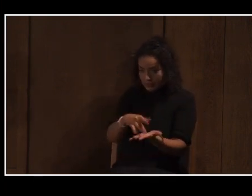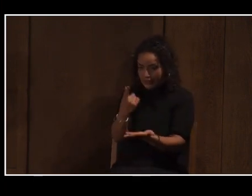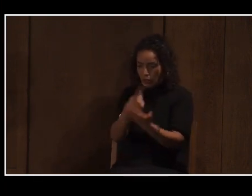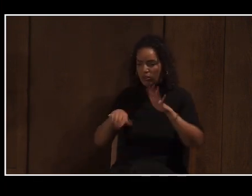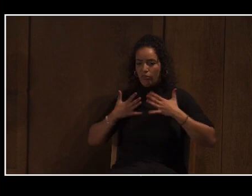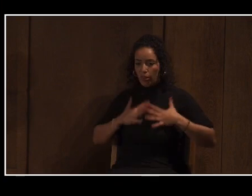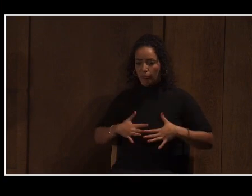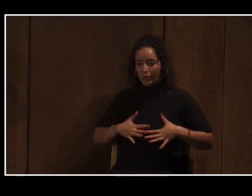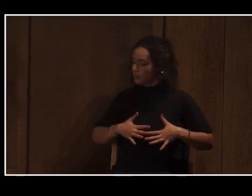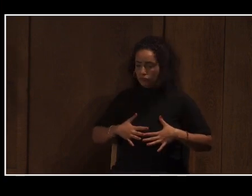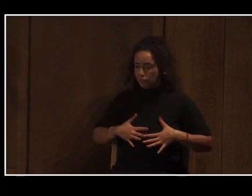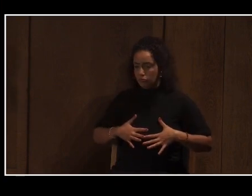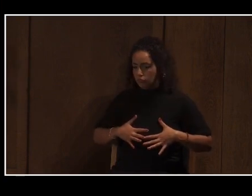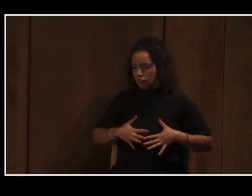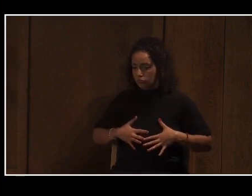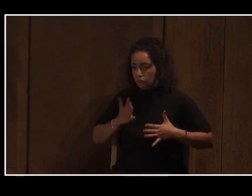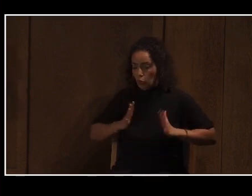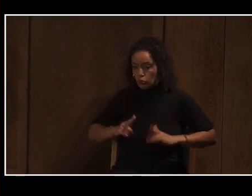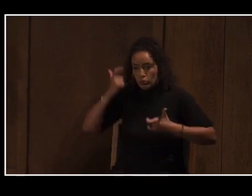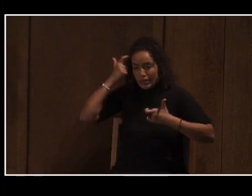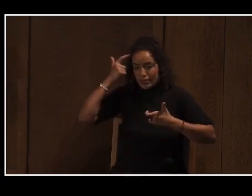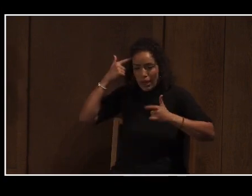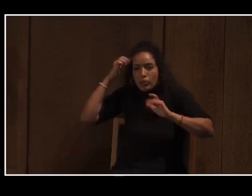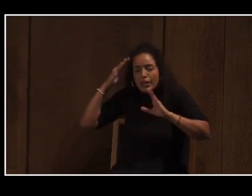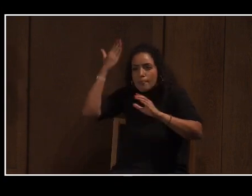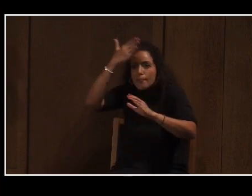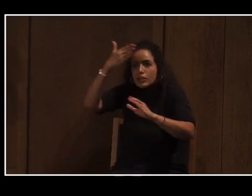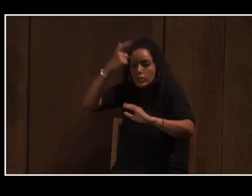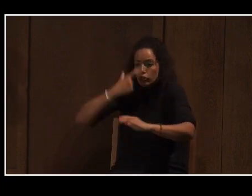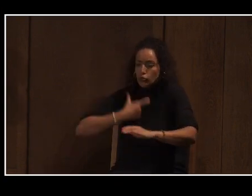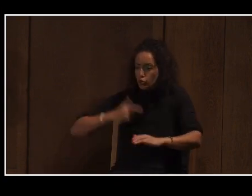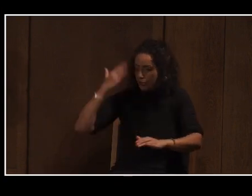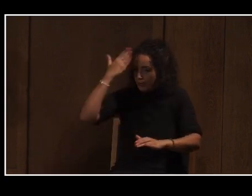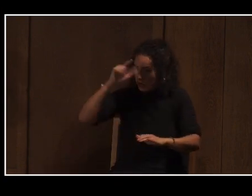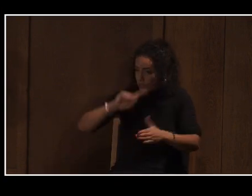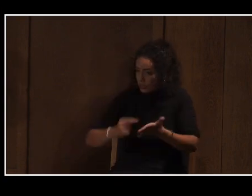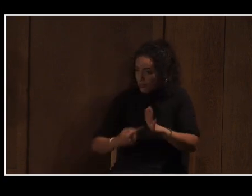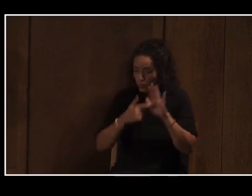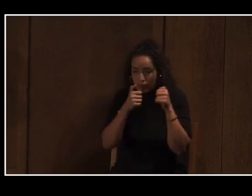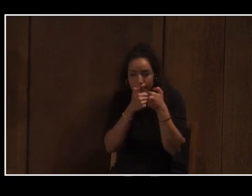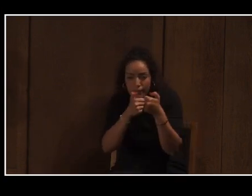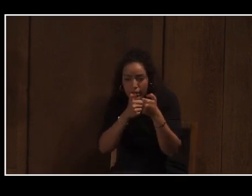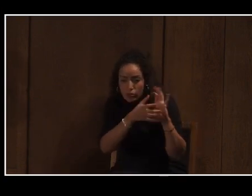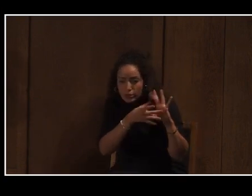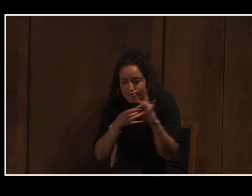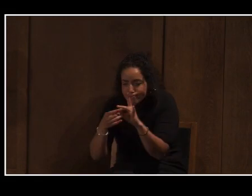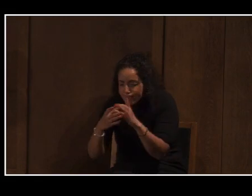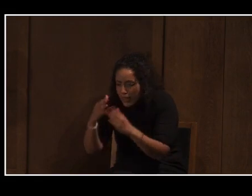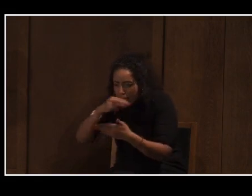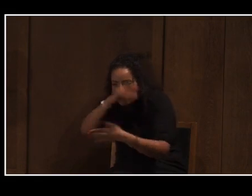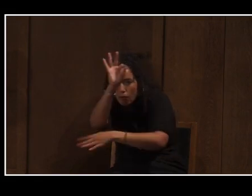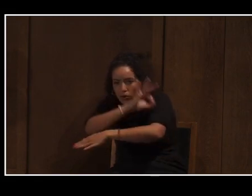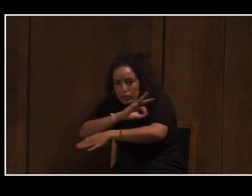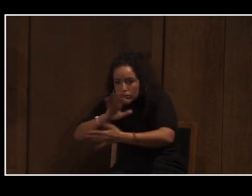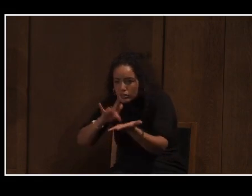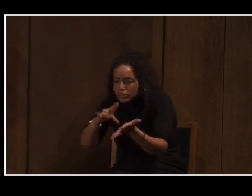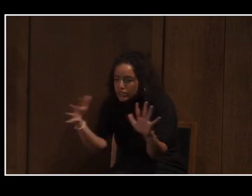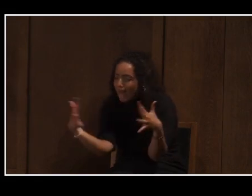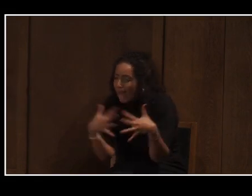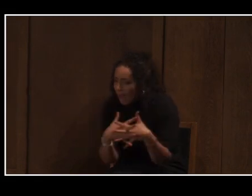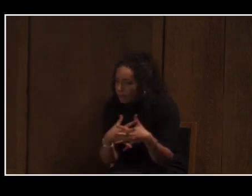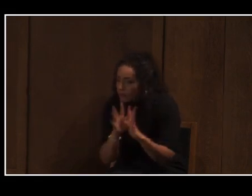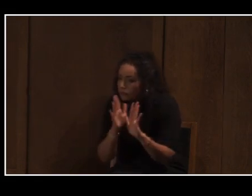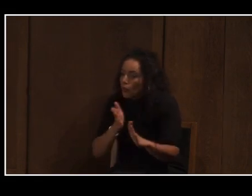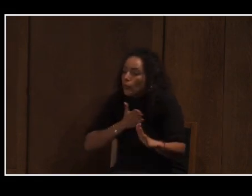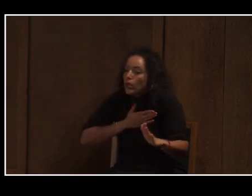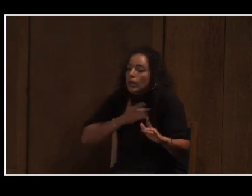but also for the human imagination? Would that change things in any way? And we love to think that we specialize in the gaps. So we were trying